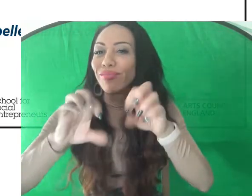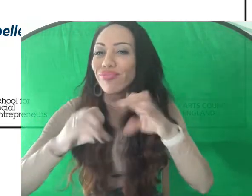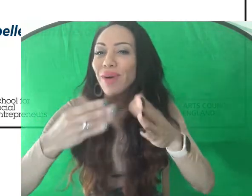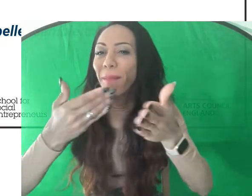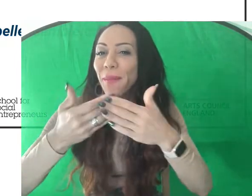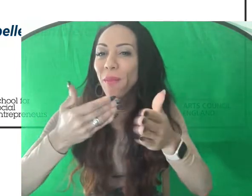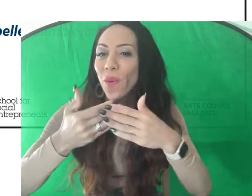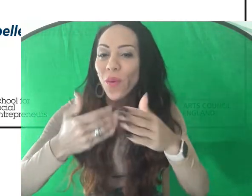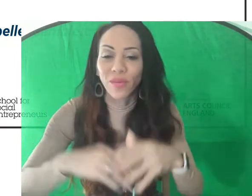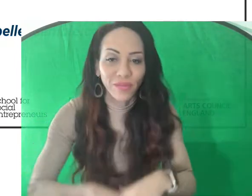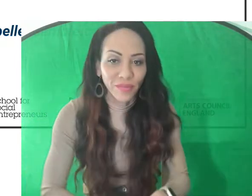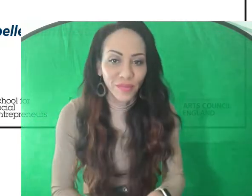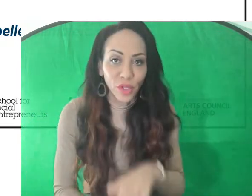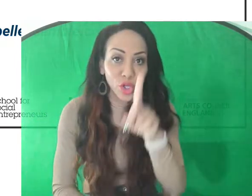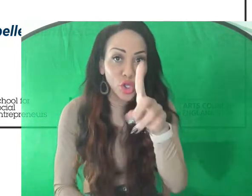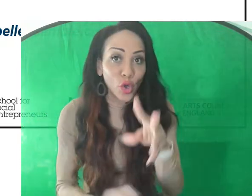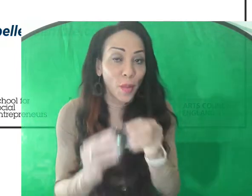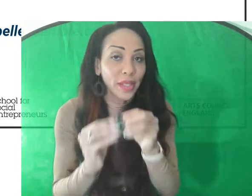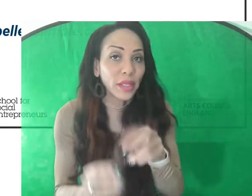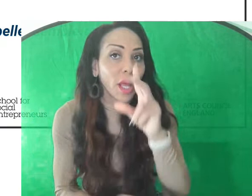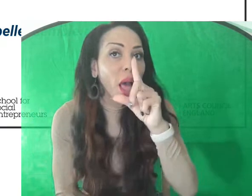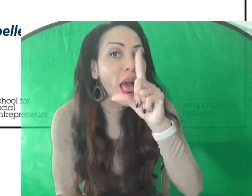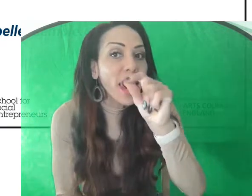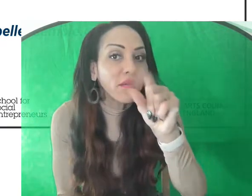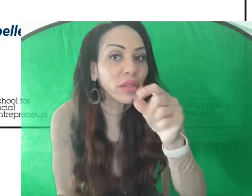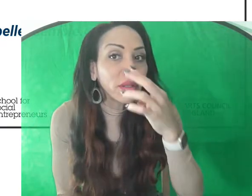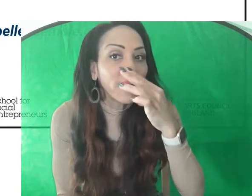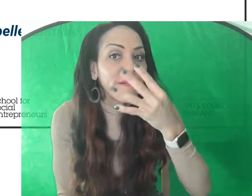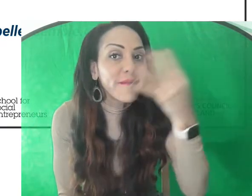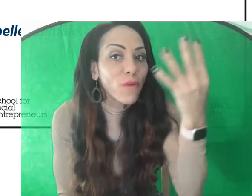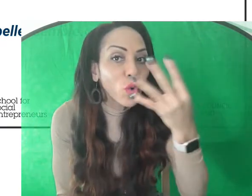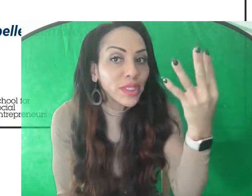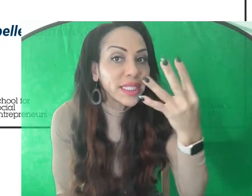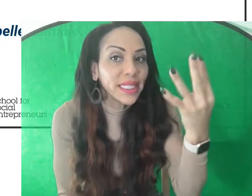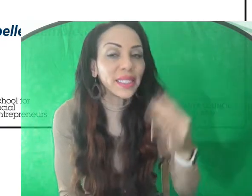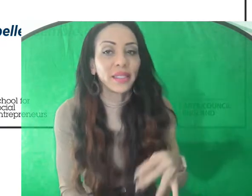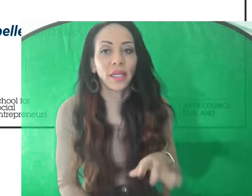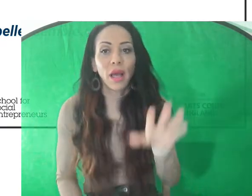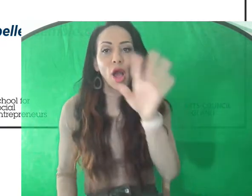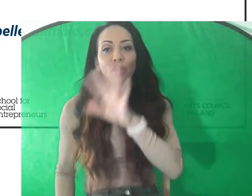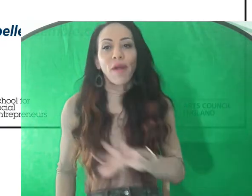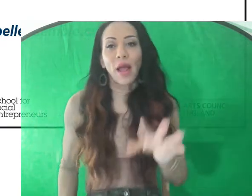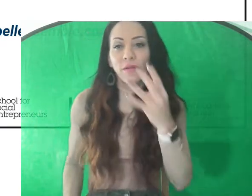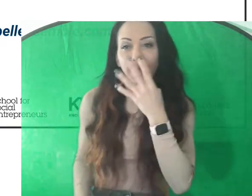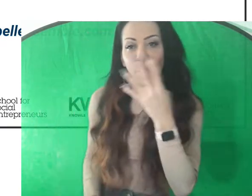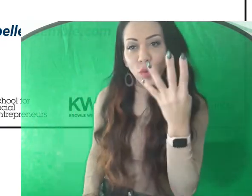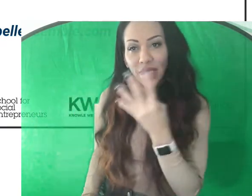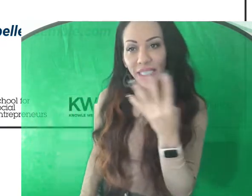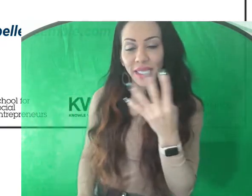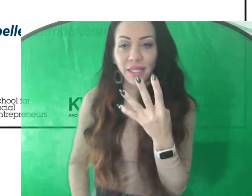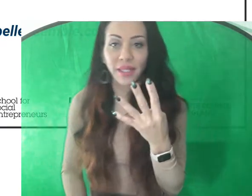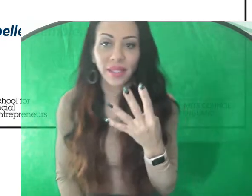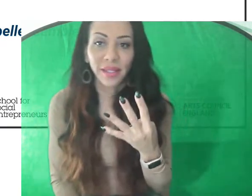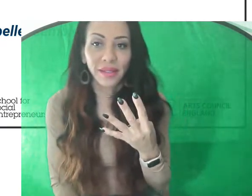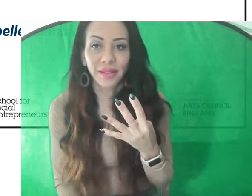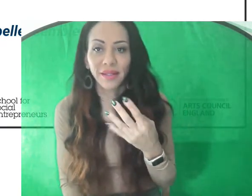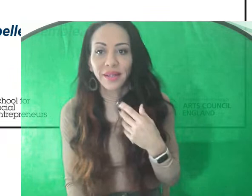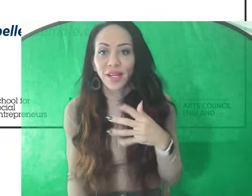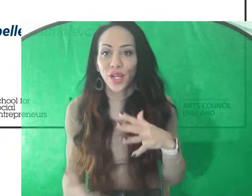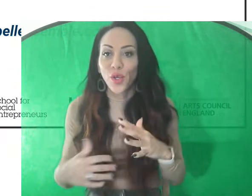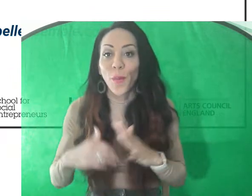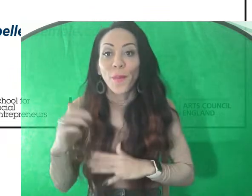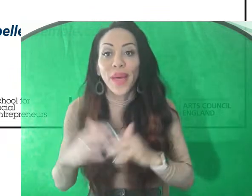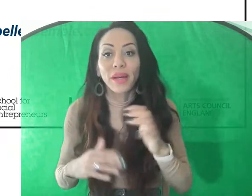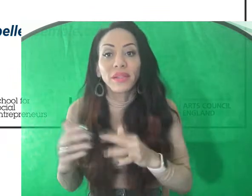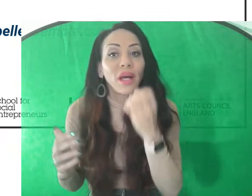So you mentioned like 11 to 14, but then so at the age of 14, you build such lovely joy-filled spaces for